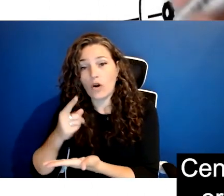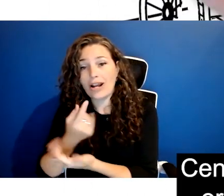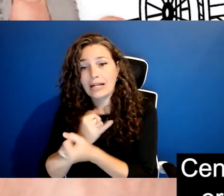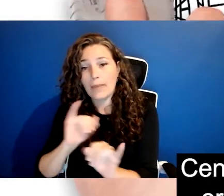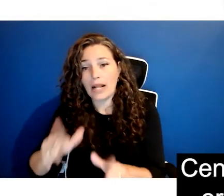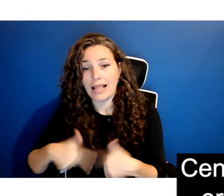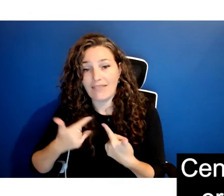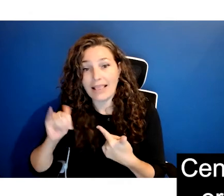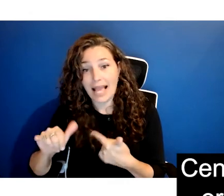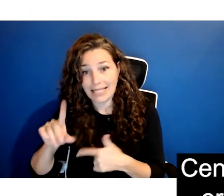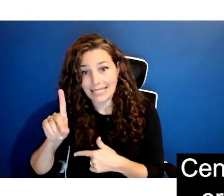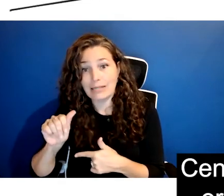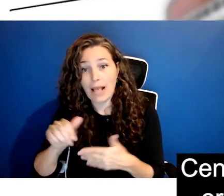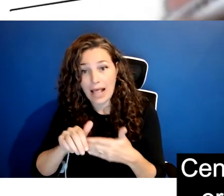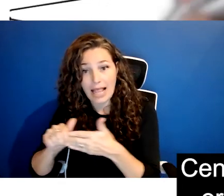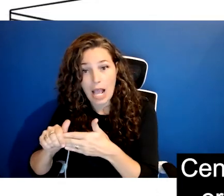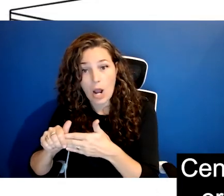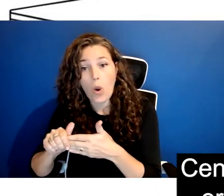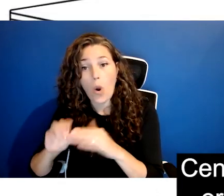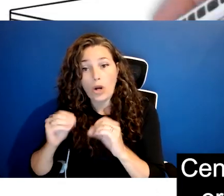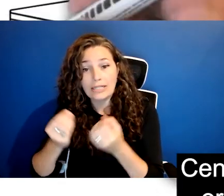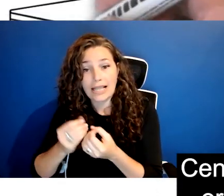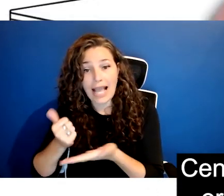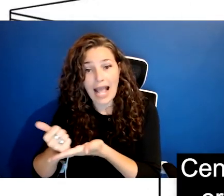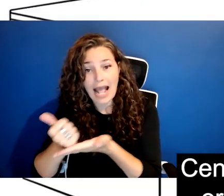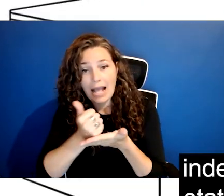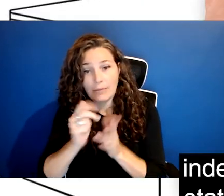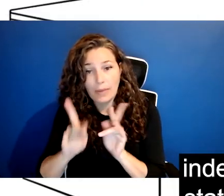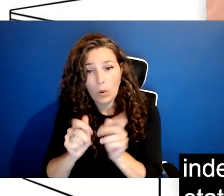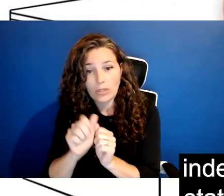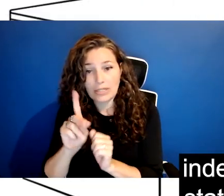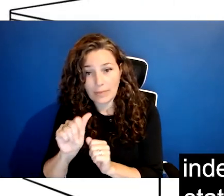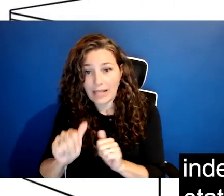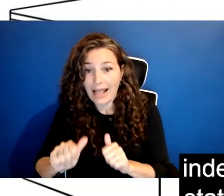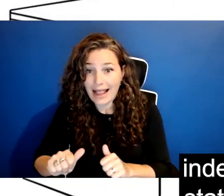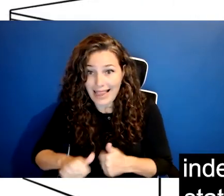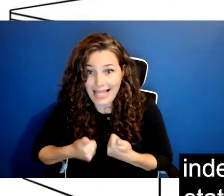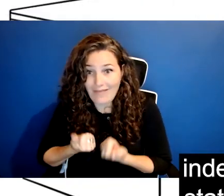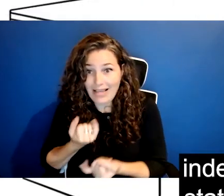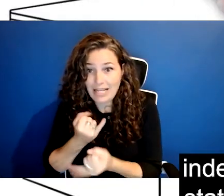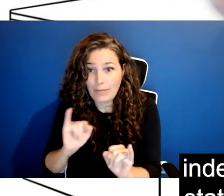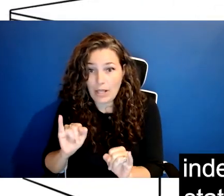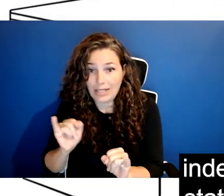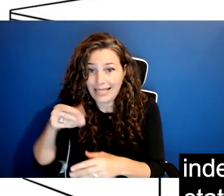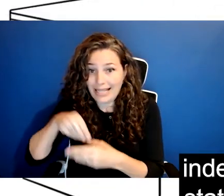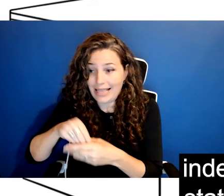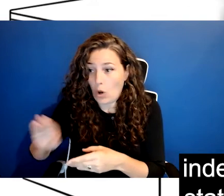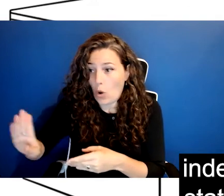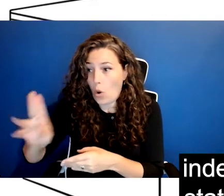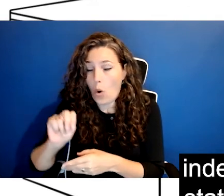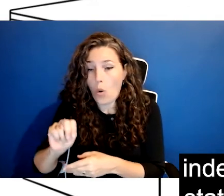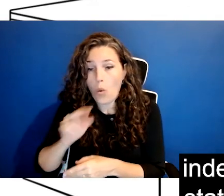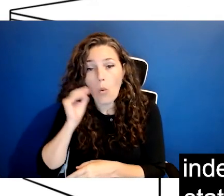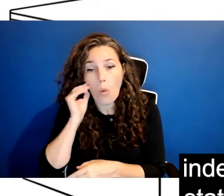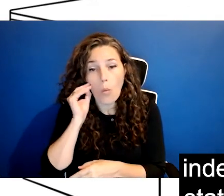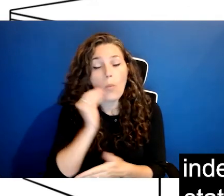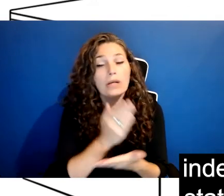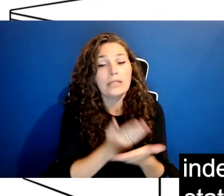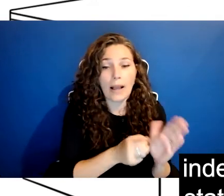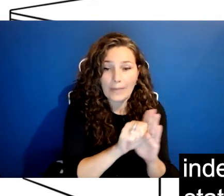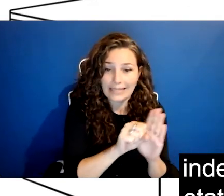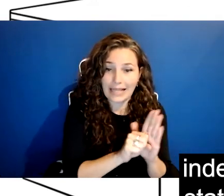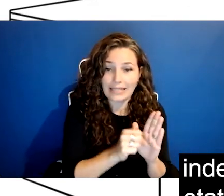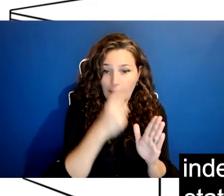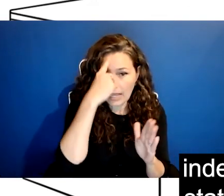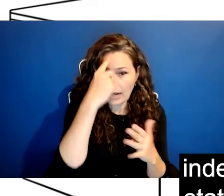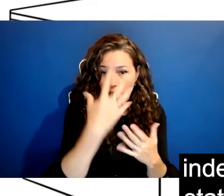is a disability-led organization that helps disabled people live independently in their own homes. And in some states, mental